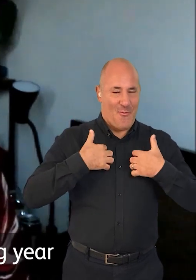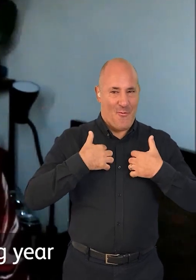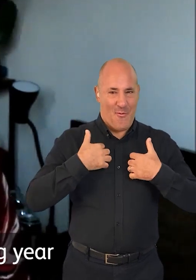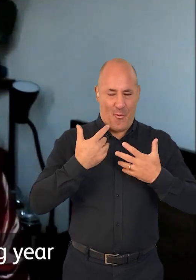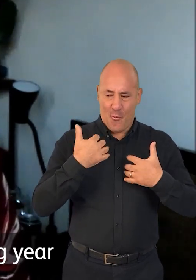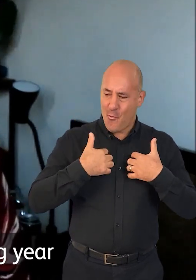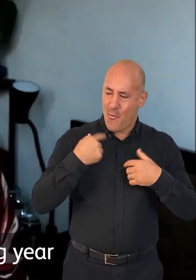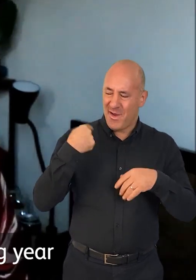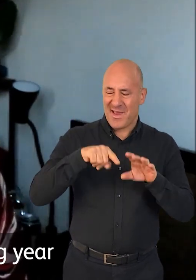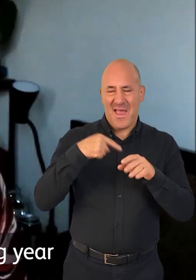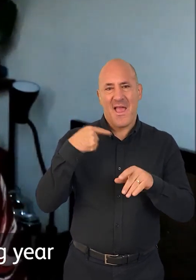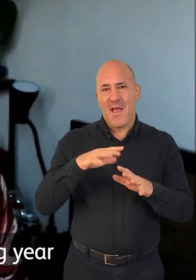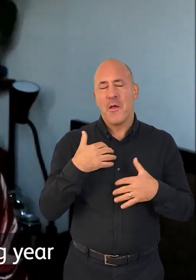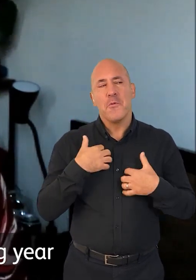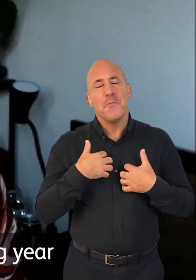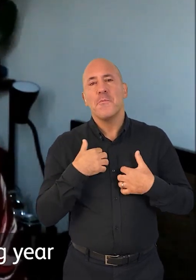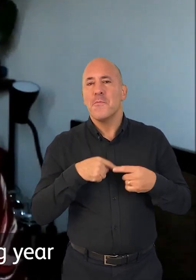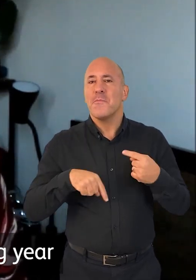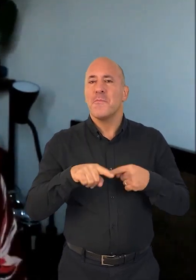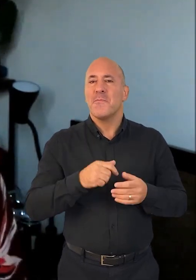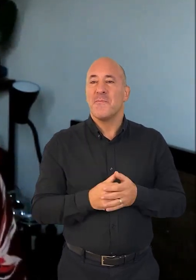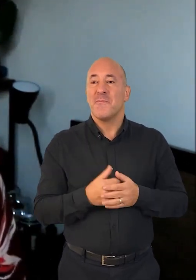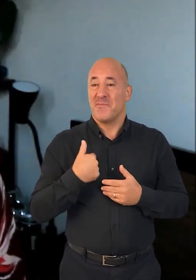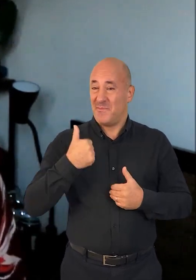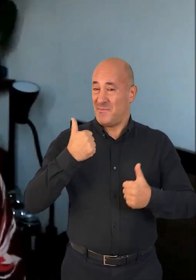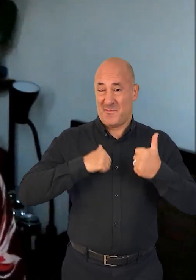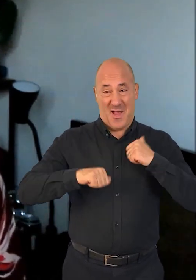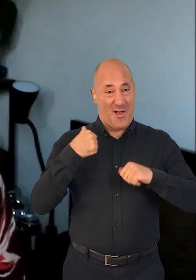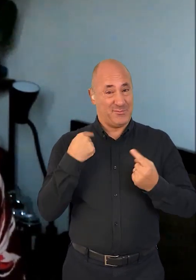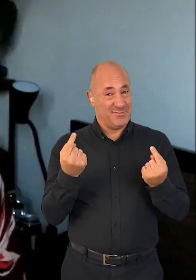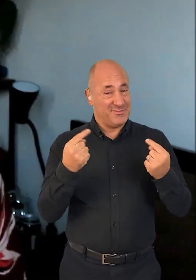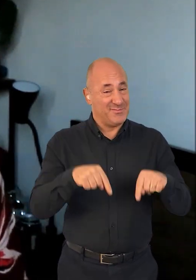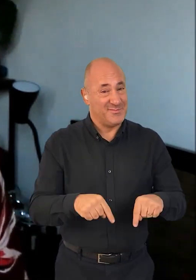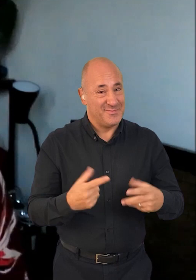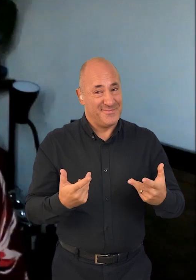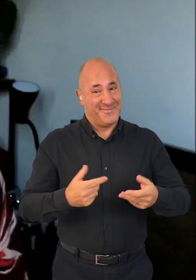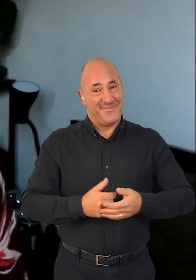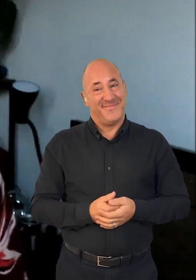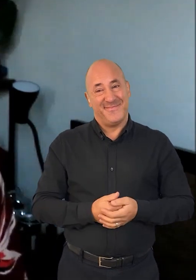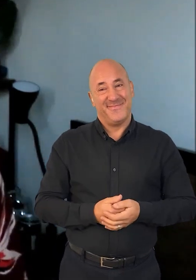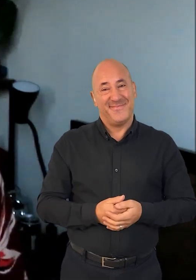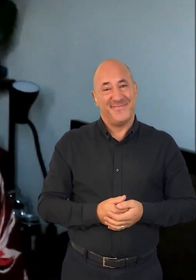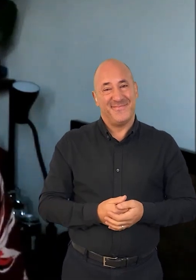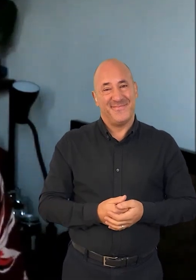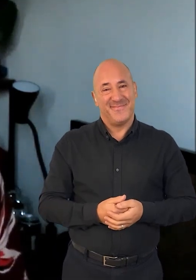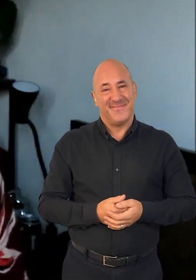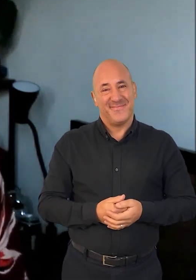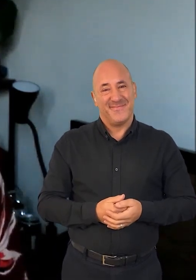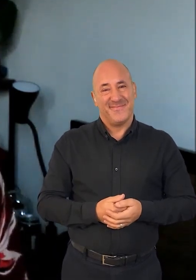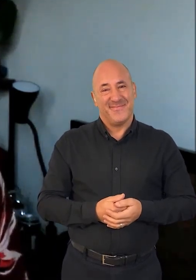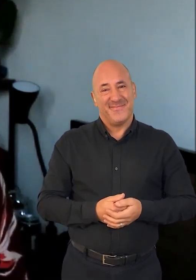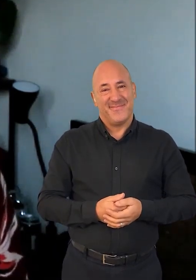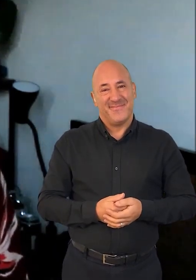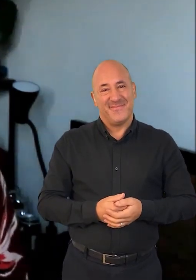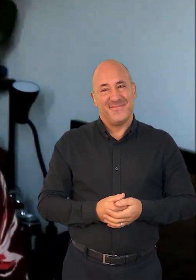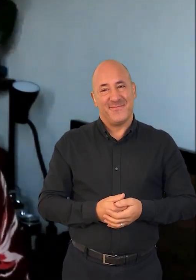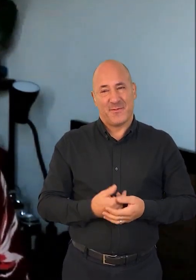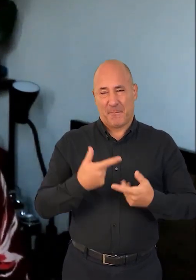a very exciting and interesting year, and I'm just so proud to be